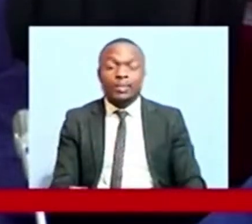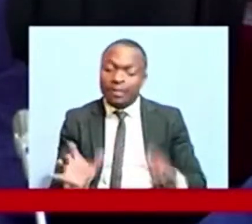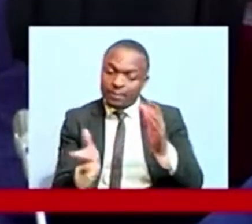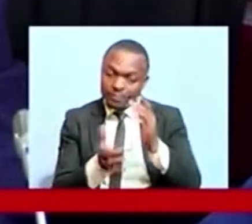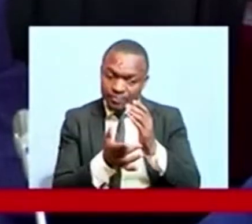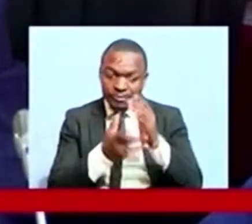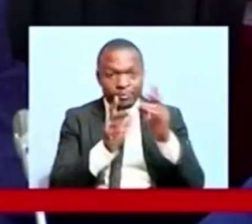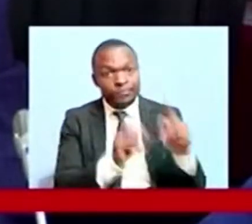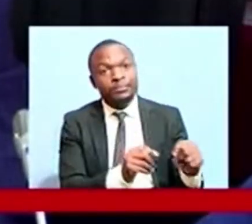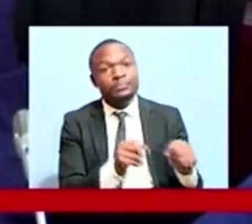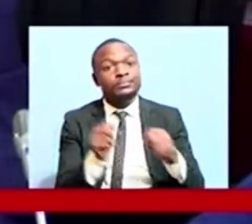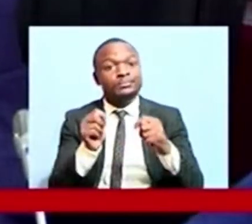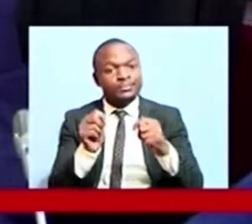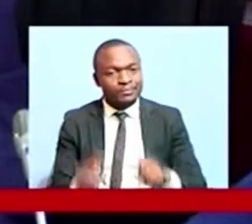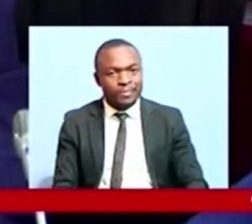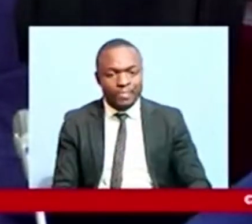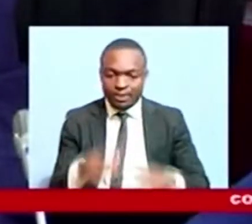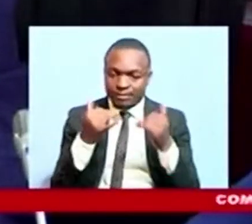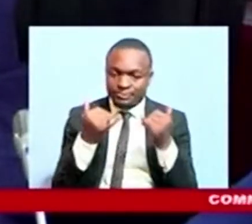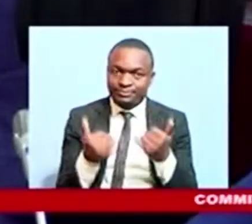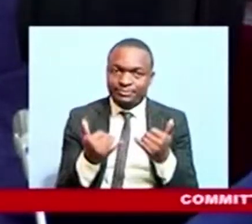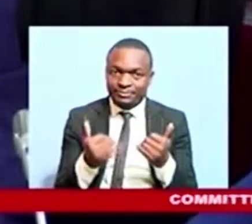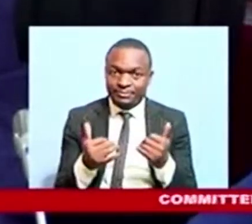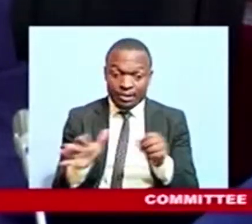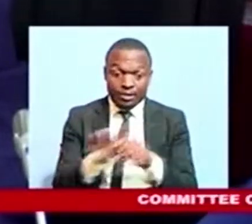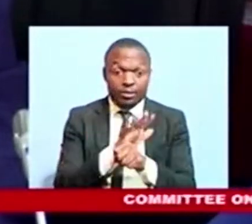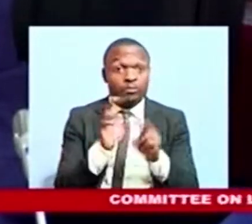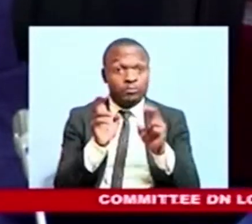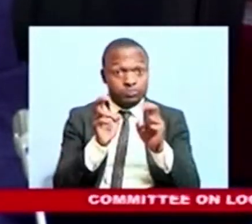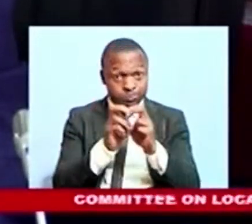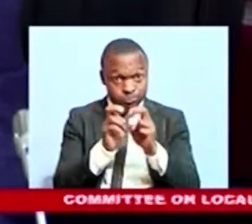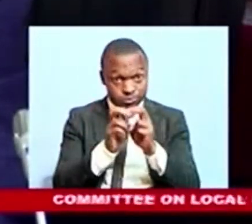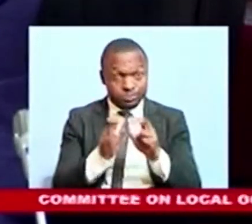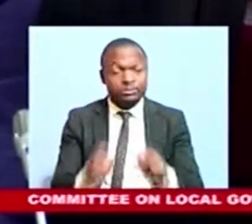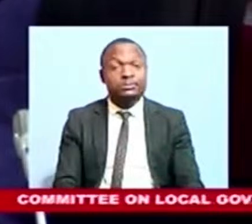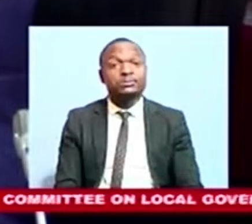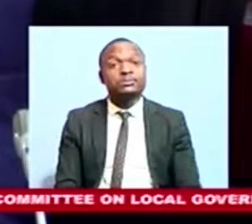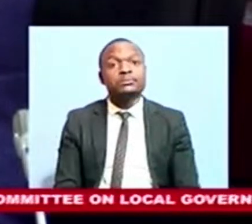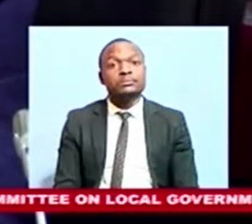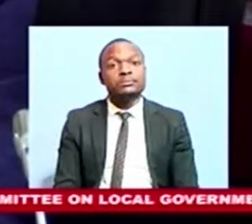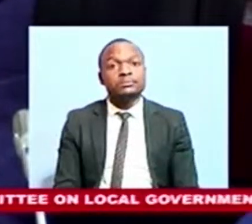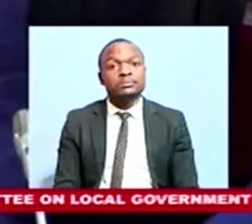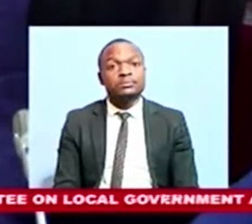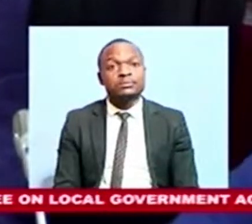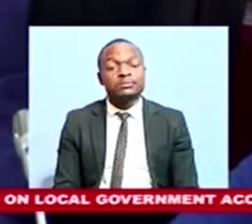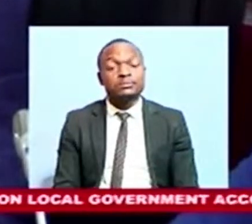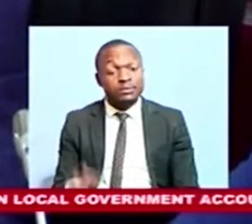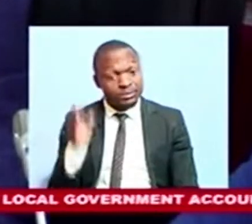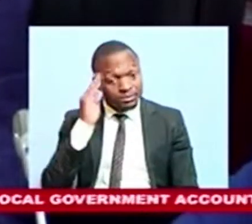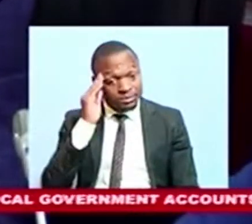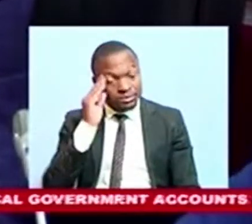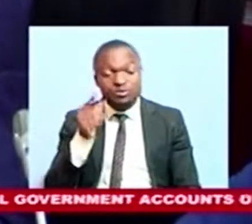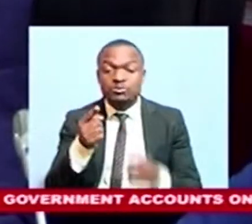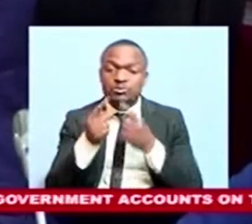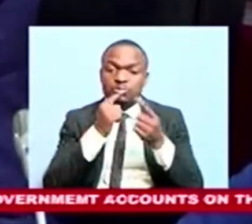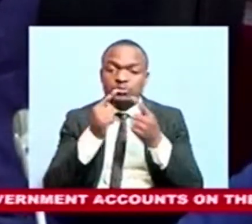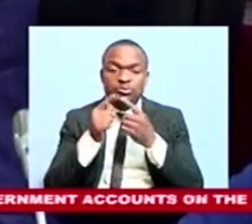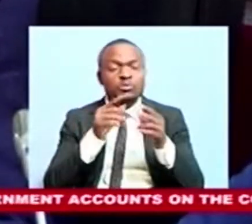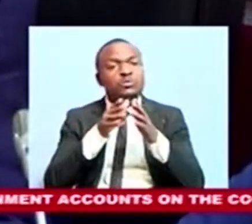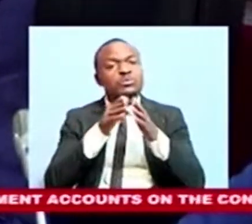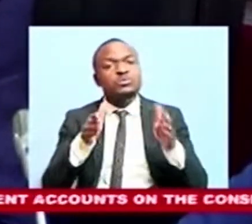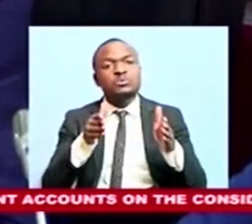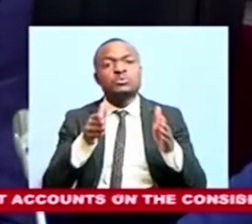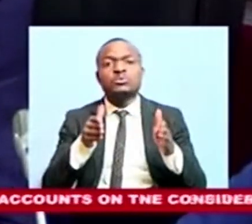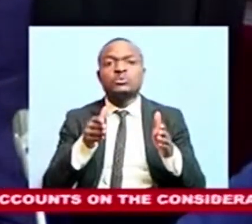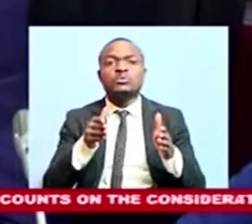transfer. Now, at full contract, and you know, when you talk too much, you open a certain can